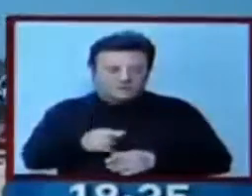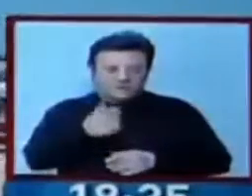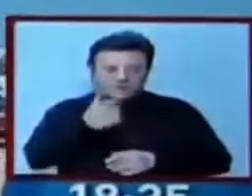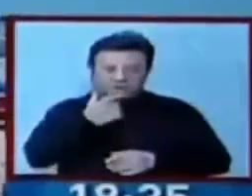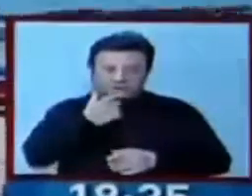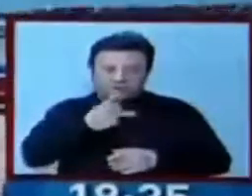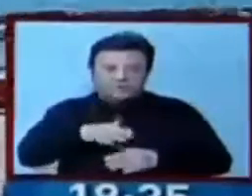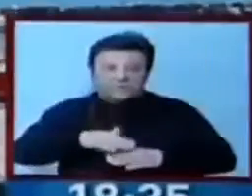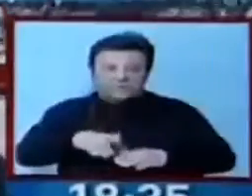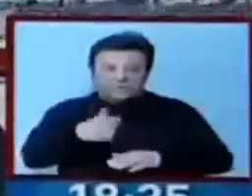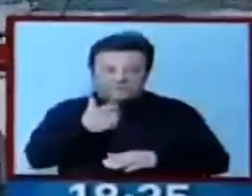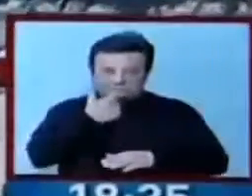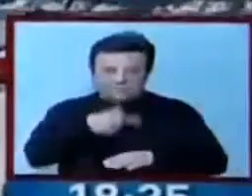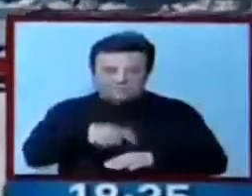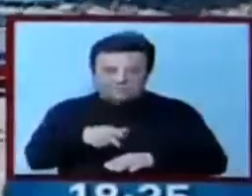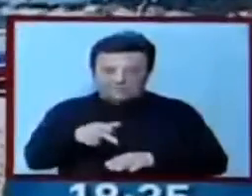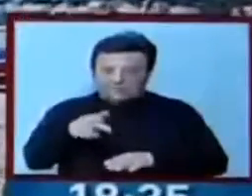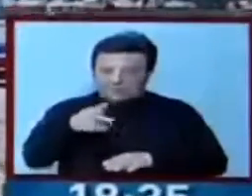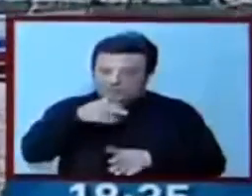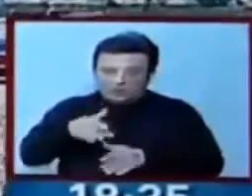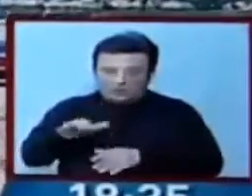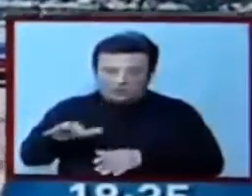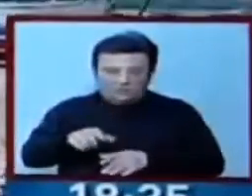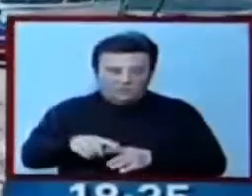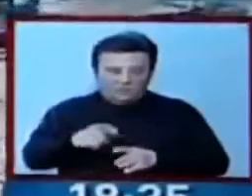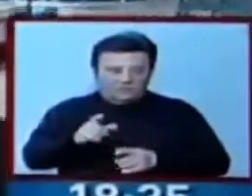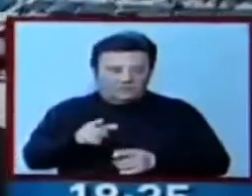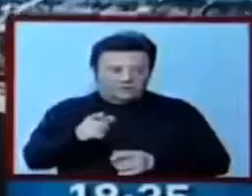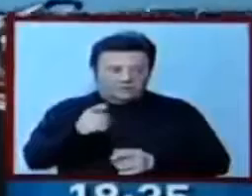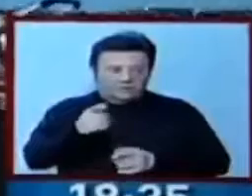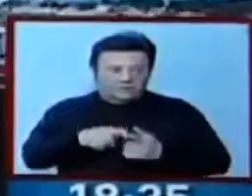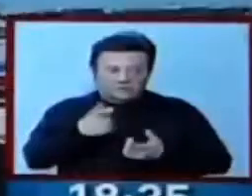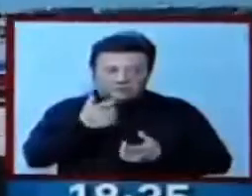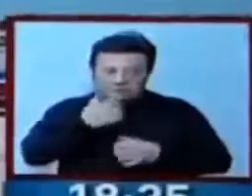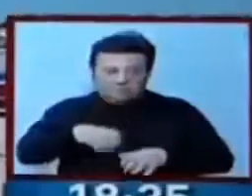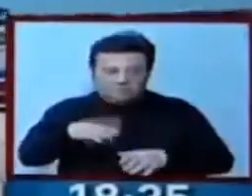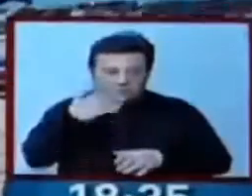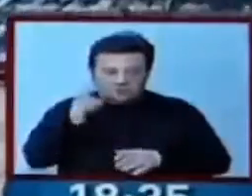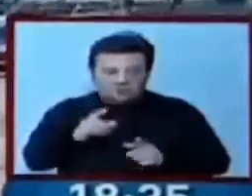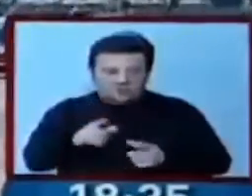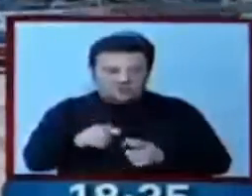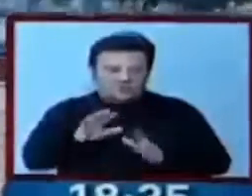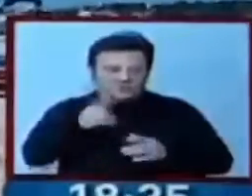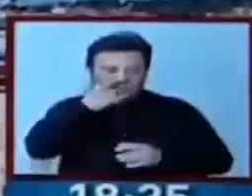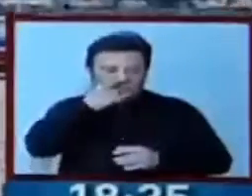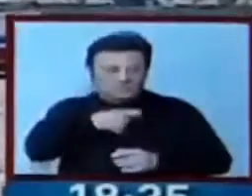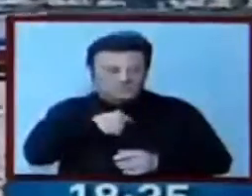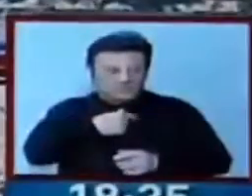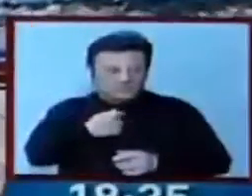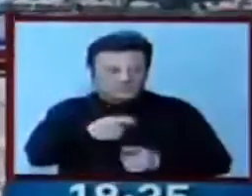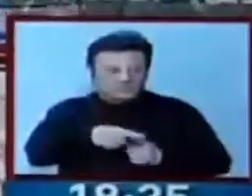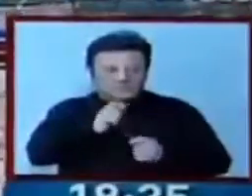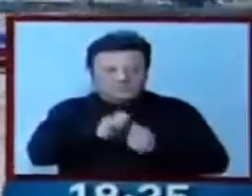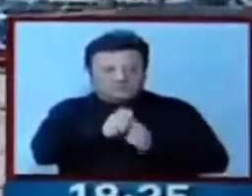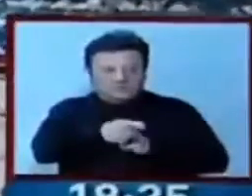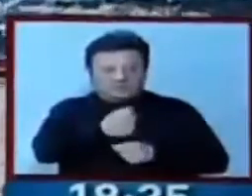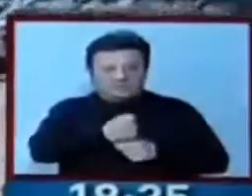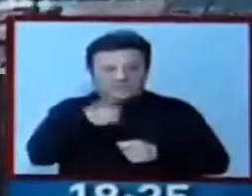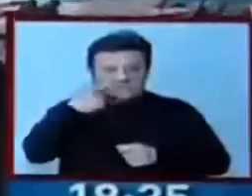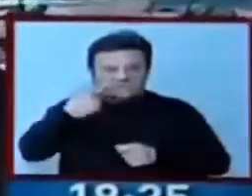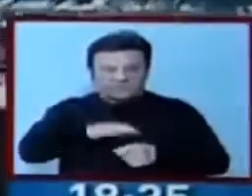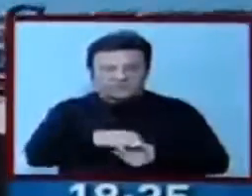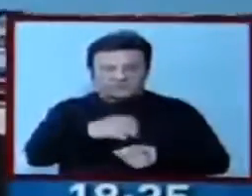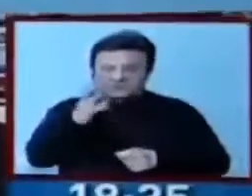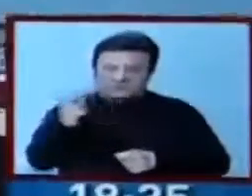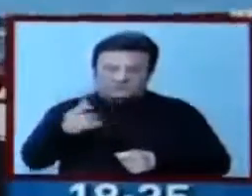from the stones from the river, not the normal caçadas. And when somebody's being paid to do a travel guide, which most of the